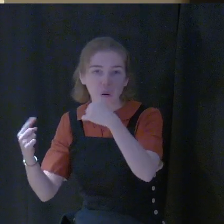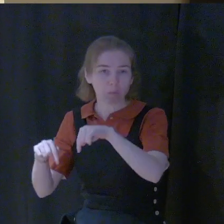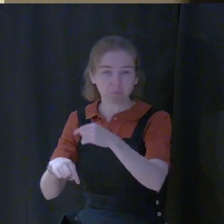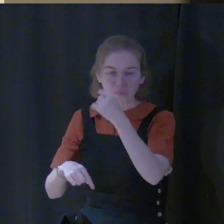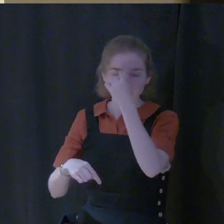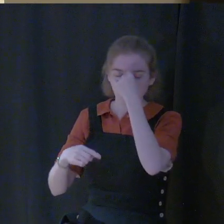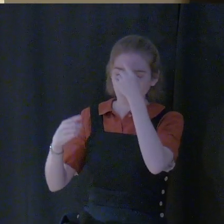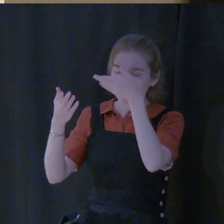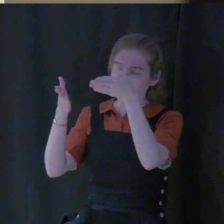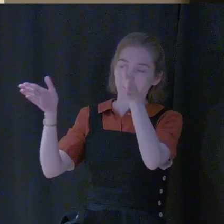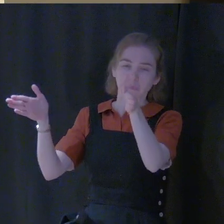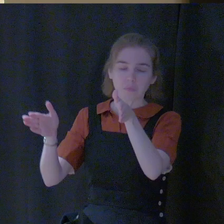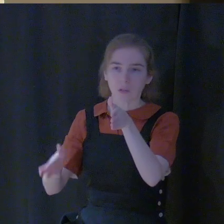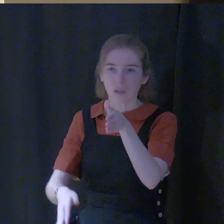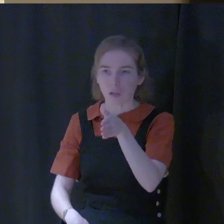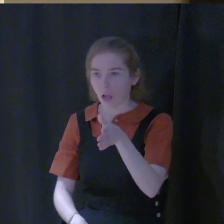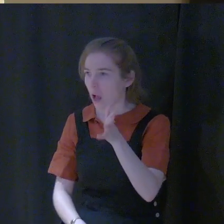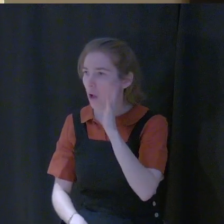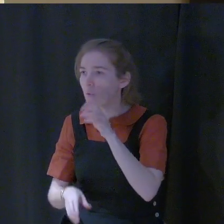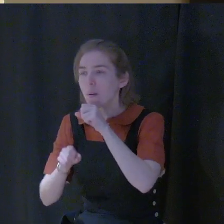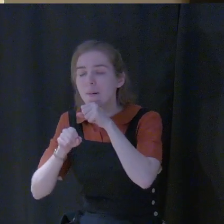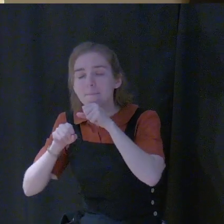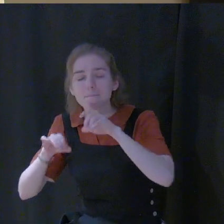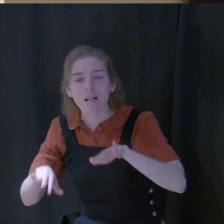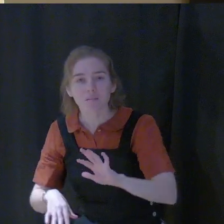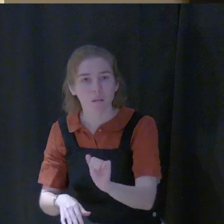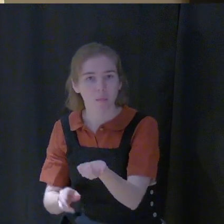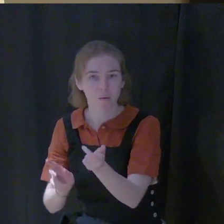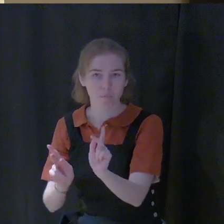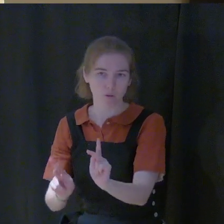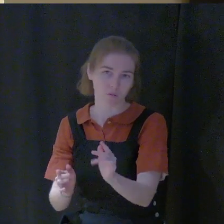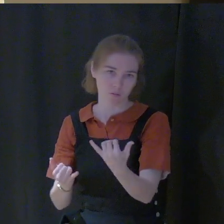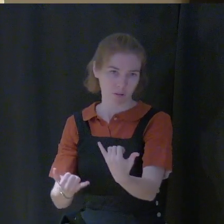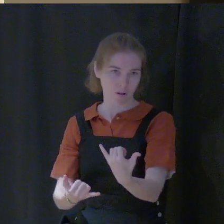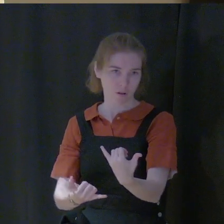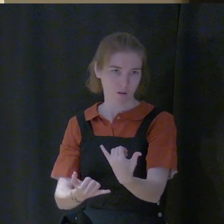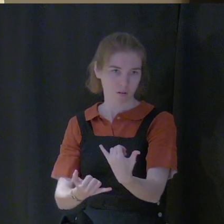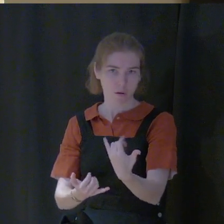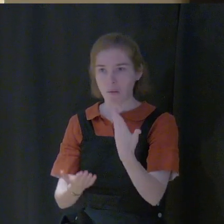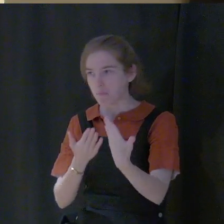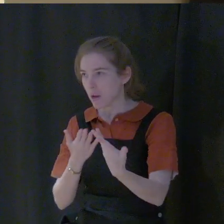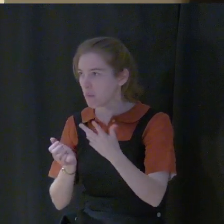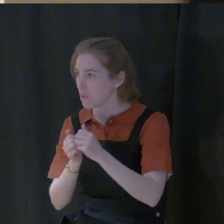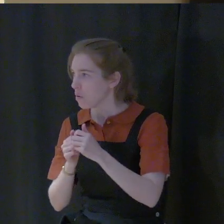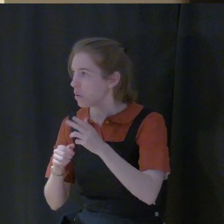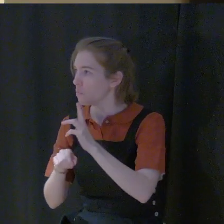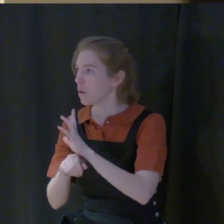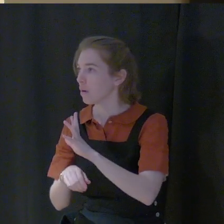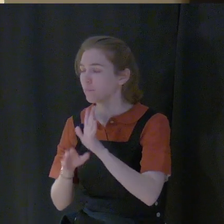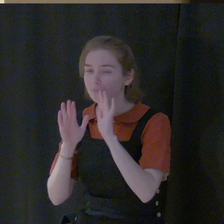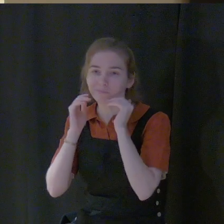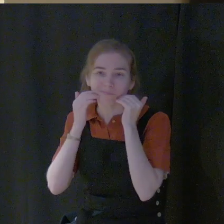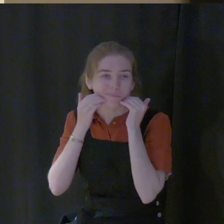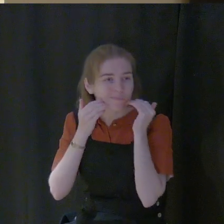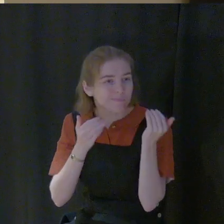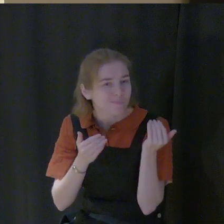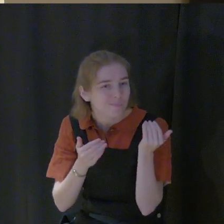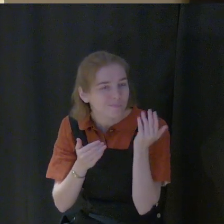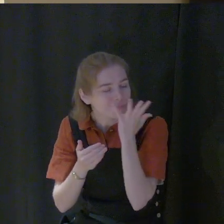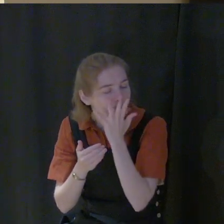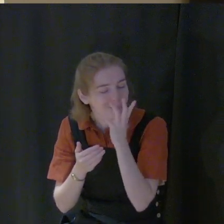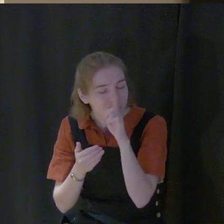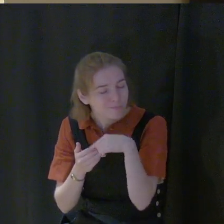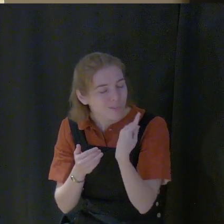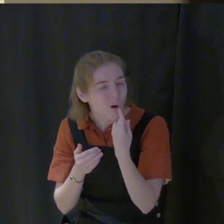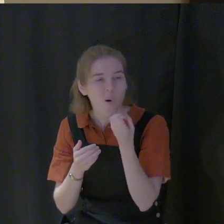mindset, I'm going to bless somebody in our church today. It may be with just your beautiful smile. It may